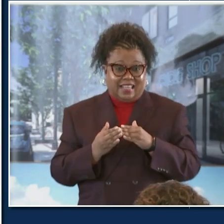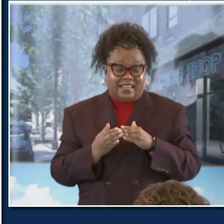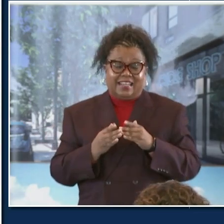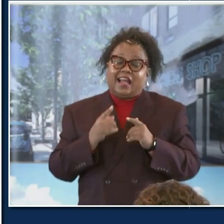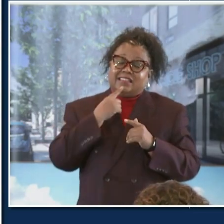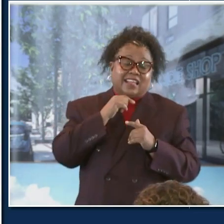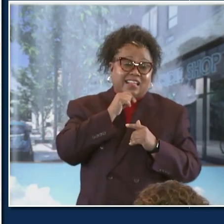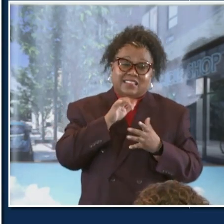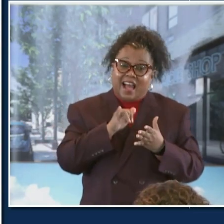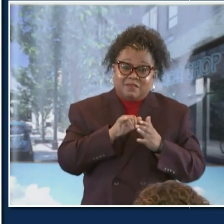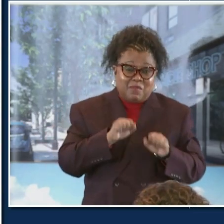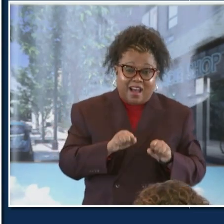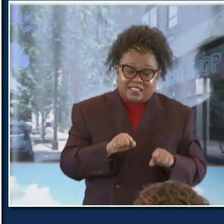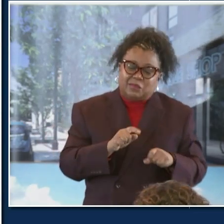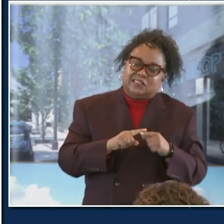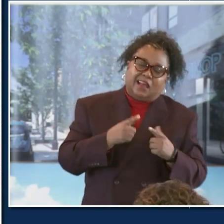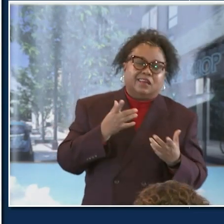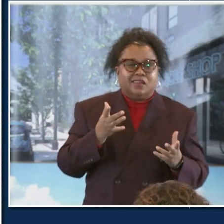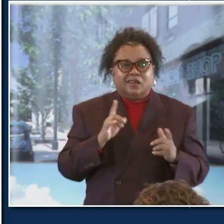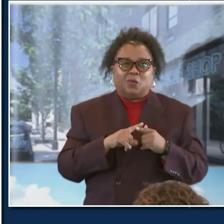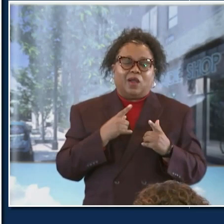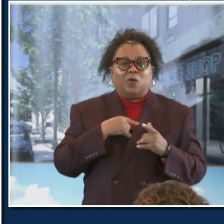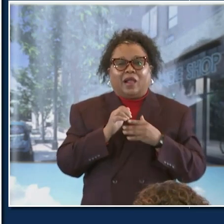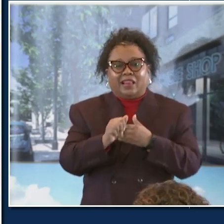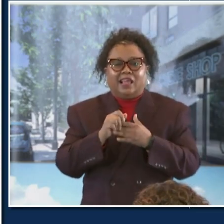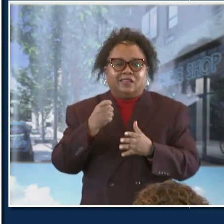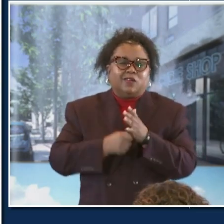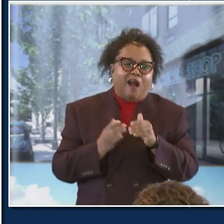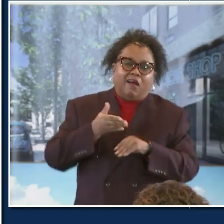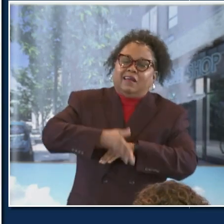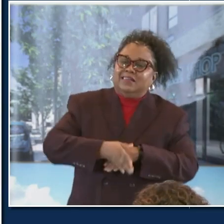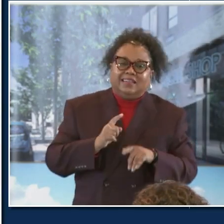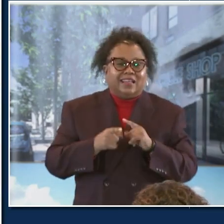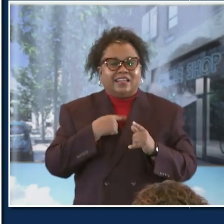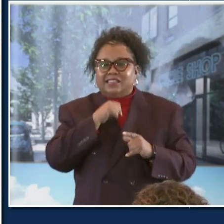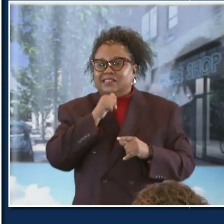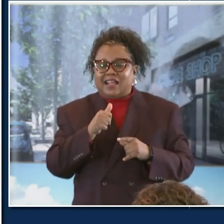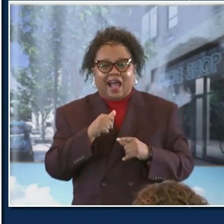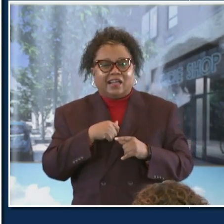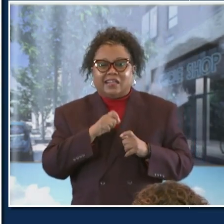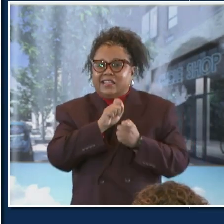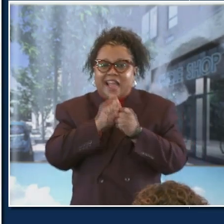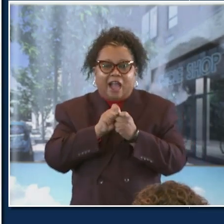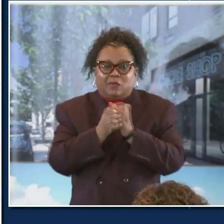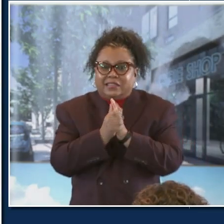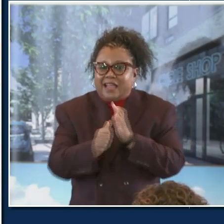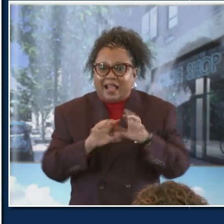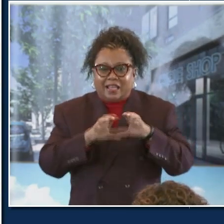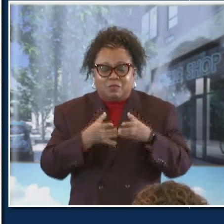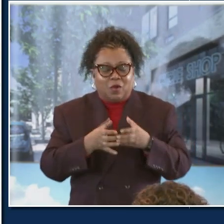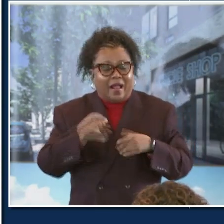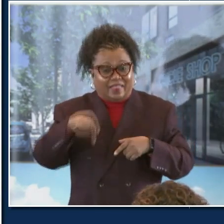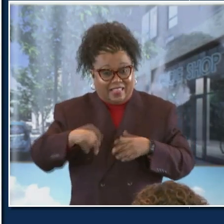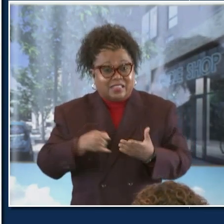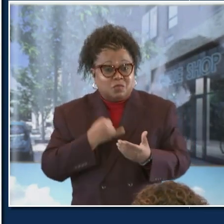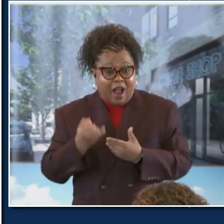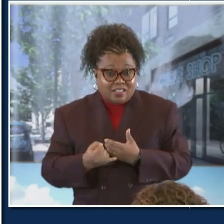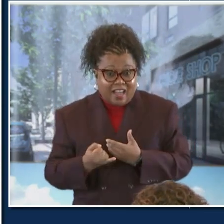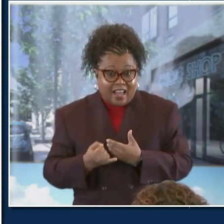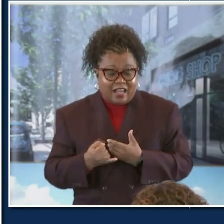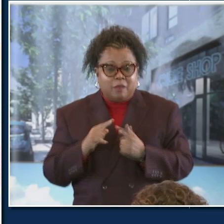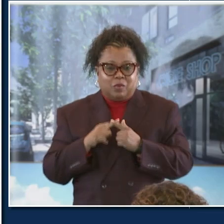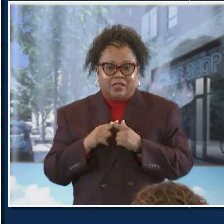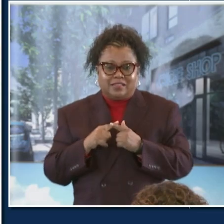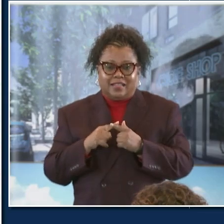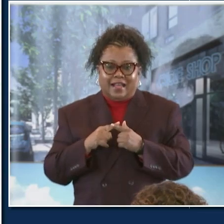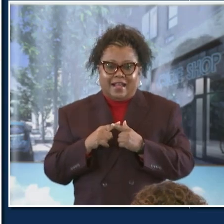they say it's not possible. Say it will lead to cost overrun. Say that there's not an adequate talent pool. This project puts